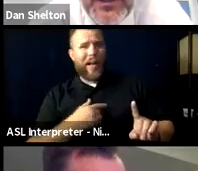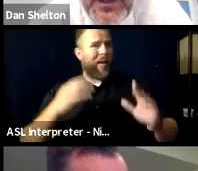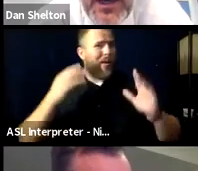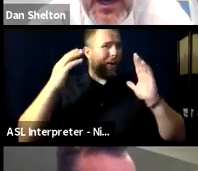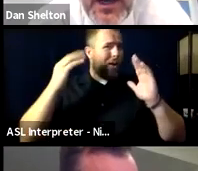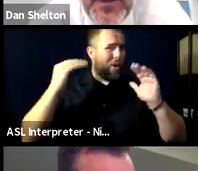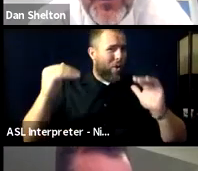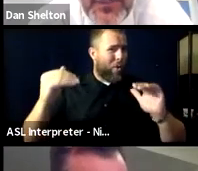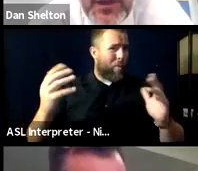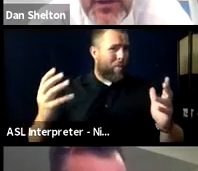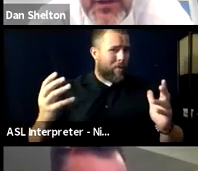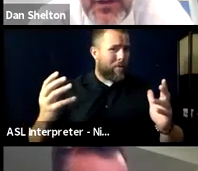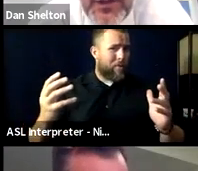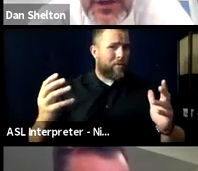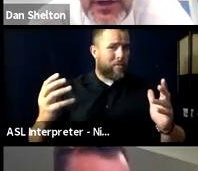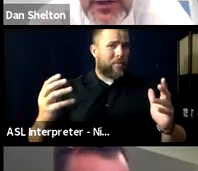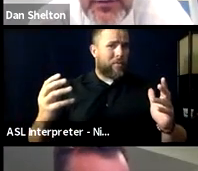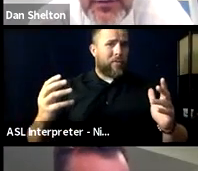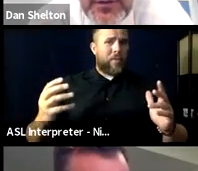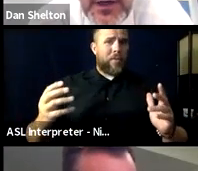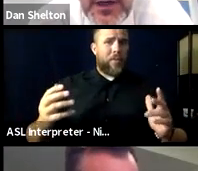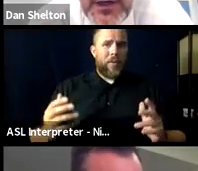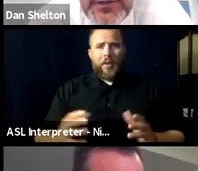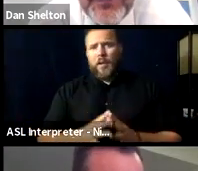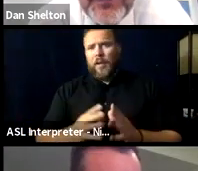of the